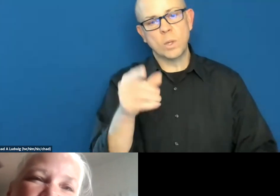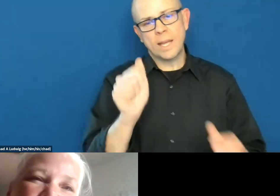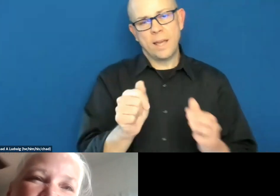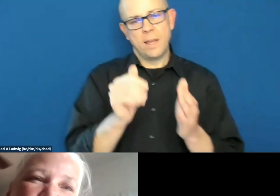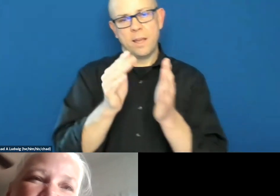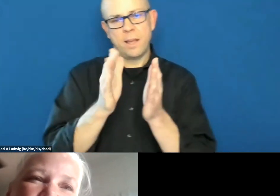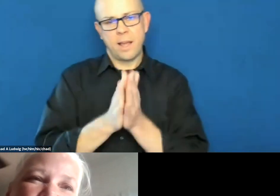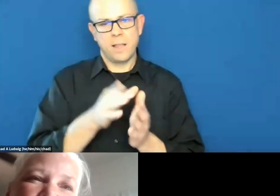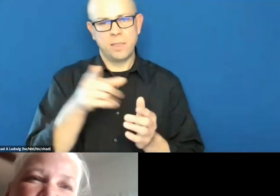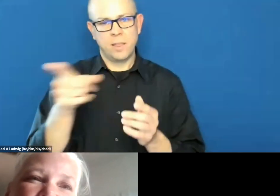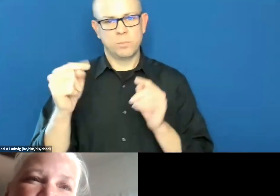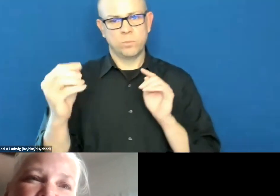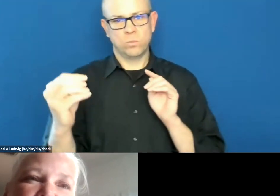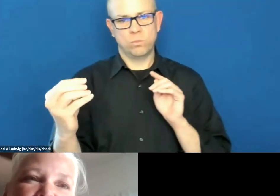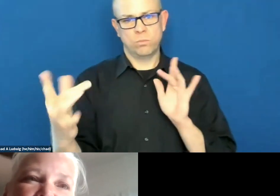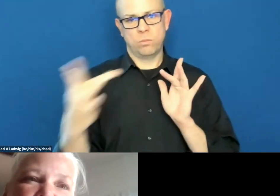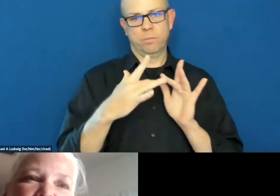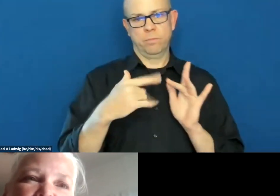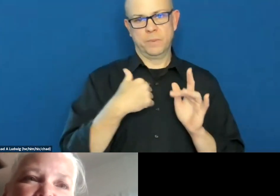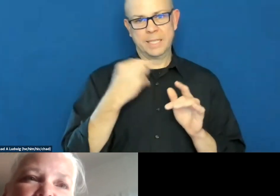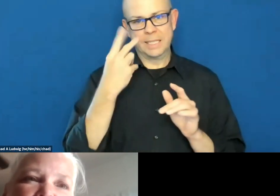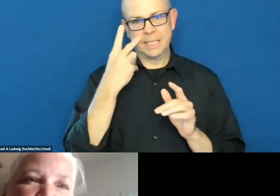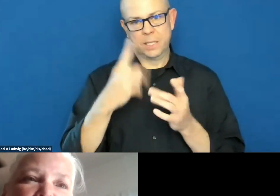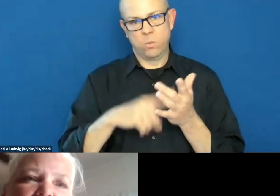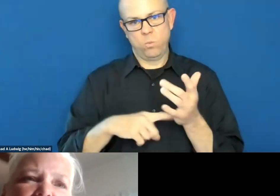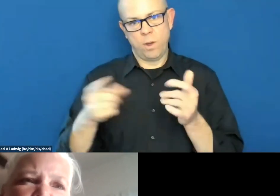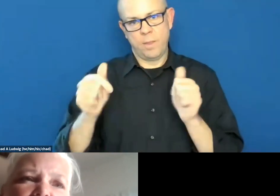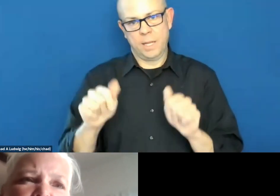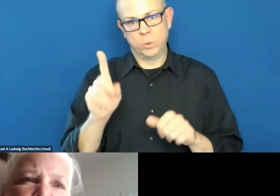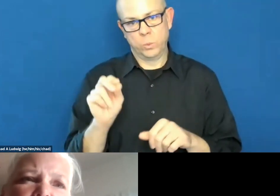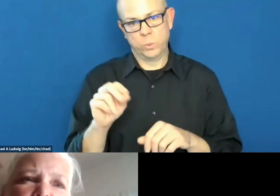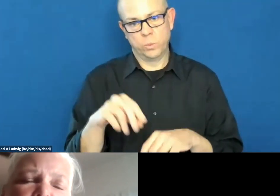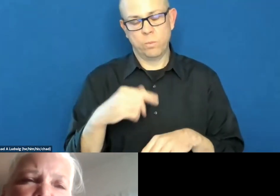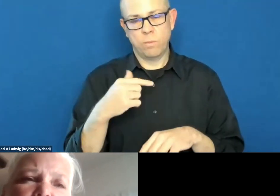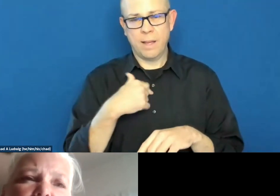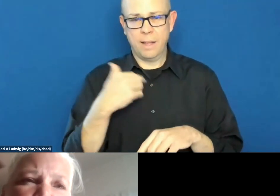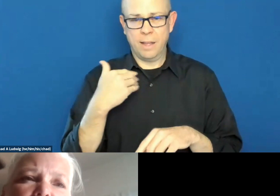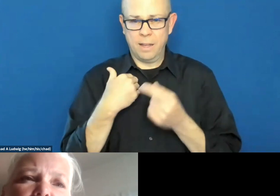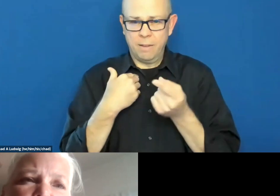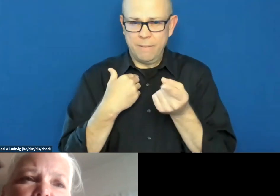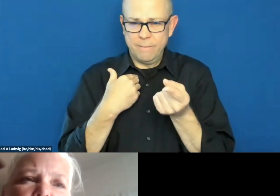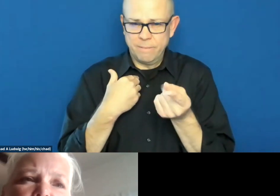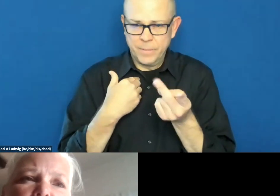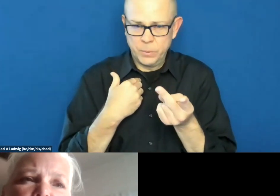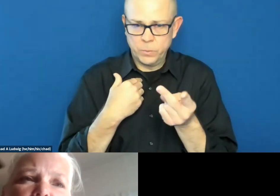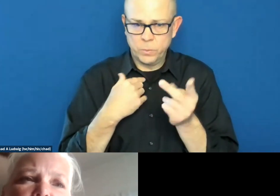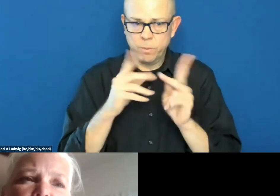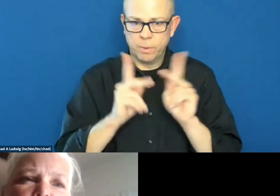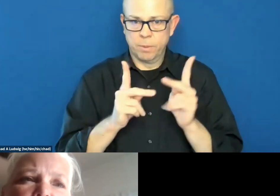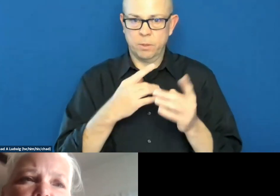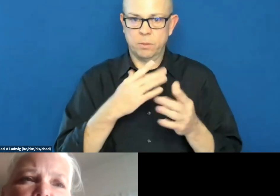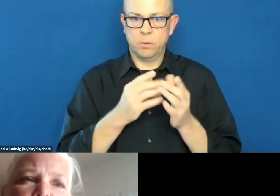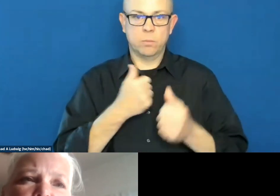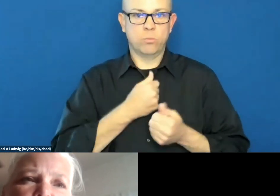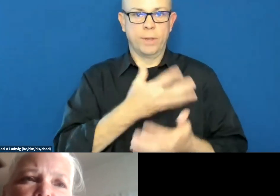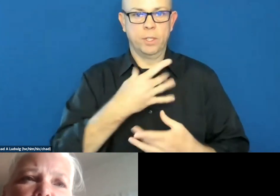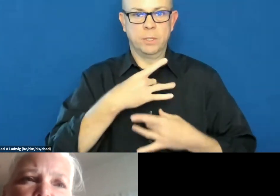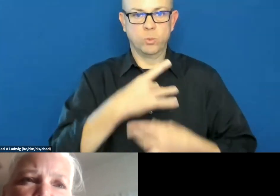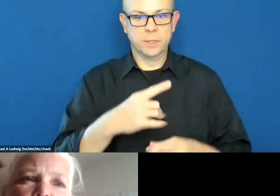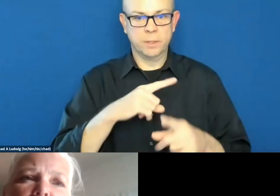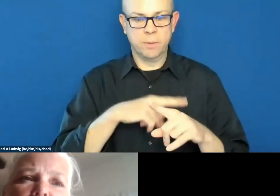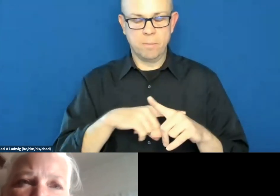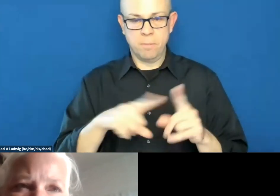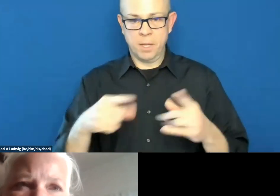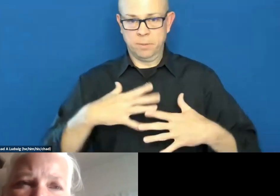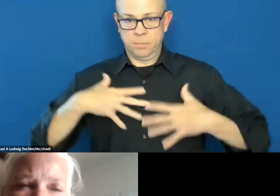else for them to be a part of. I understand. And you can also ask them to contact me and we can see what they can do. Now, again, we have a